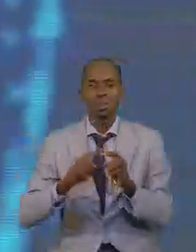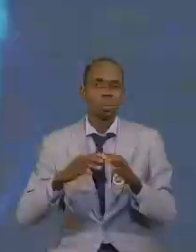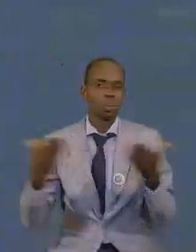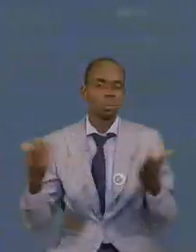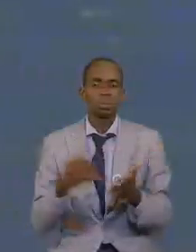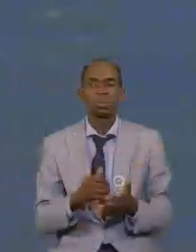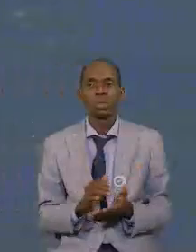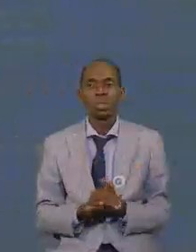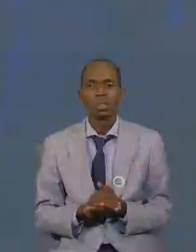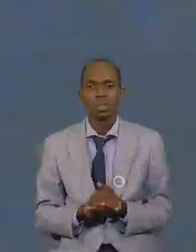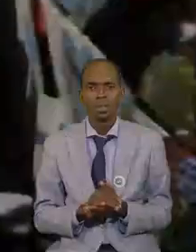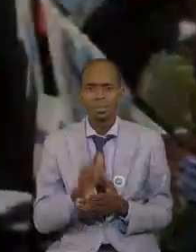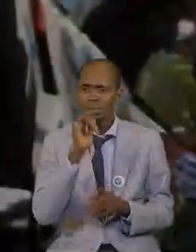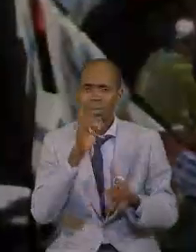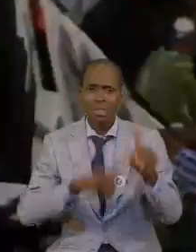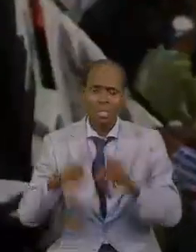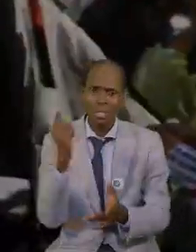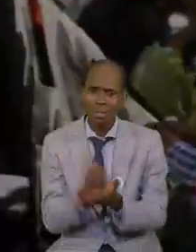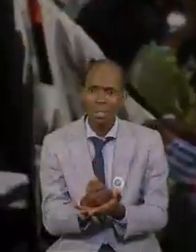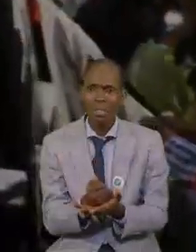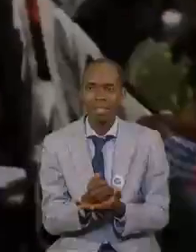Can you hear your amen?